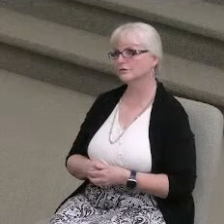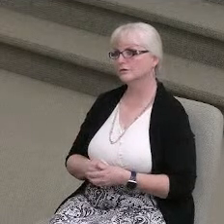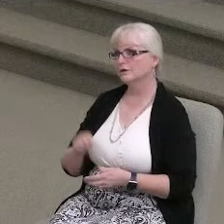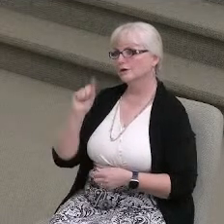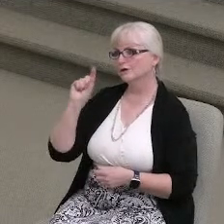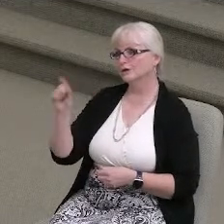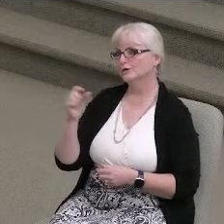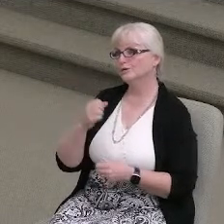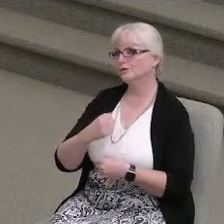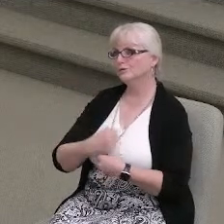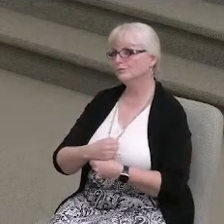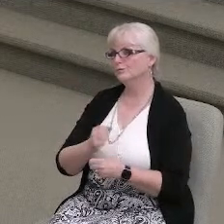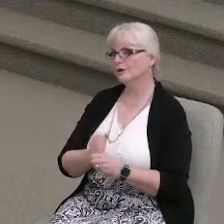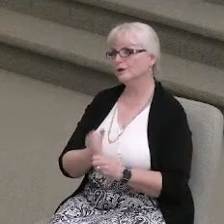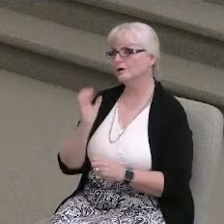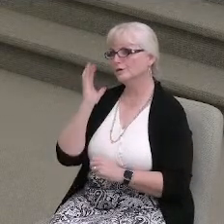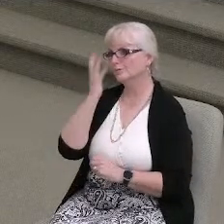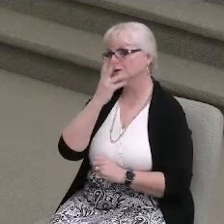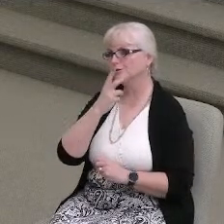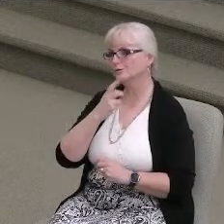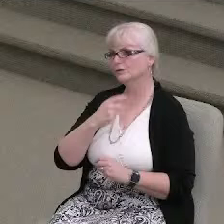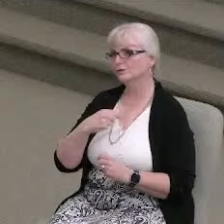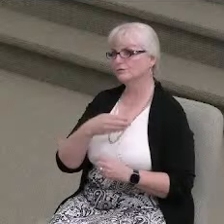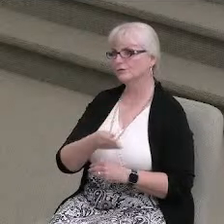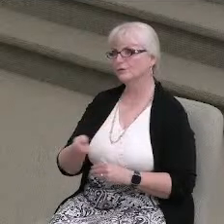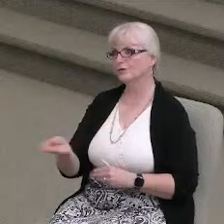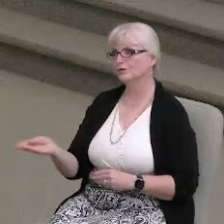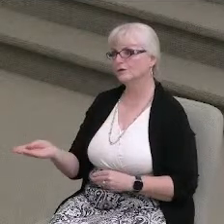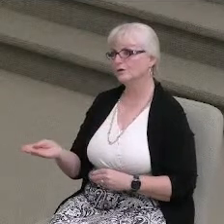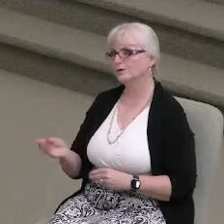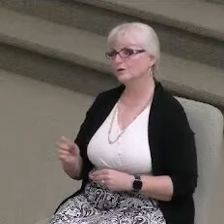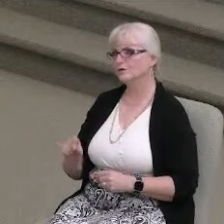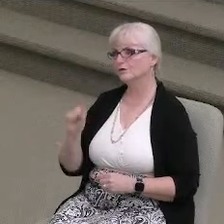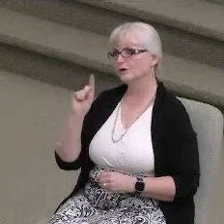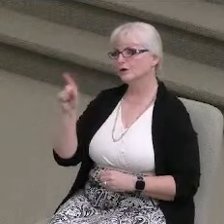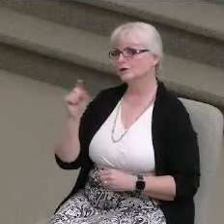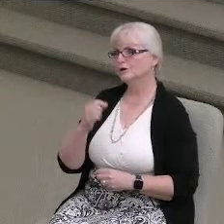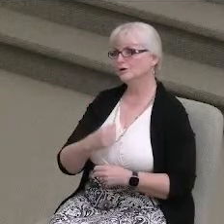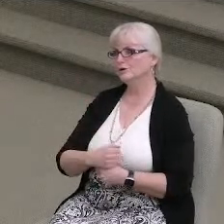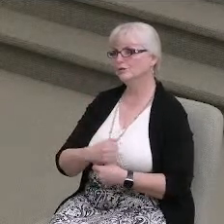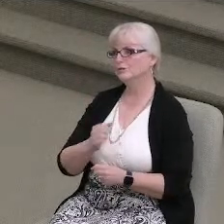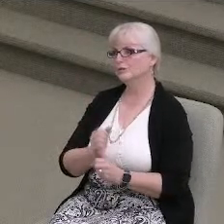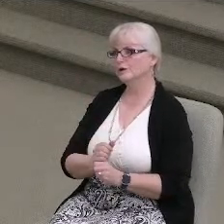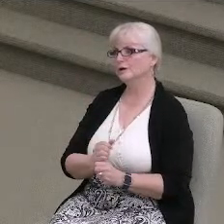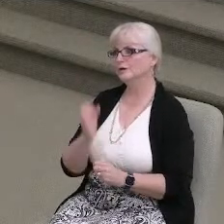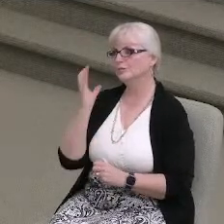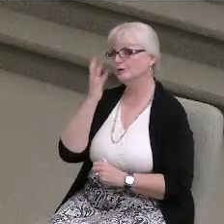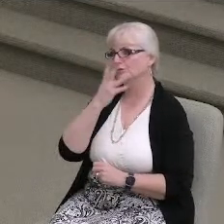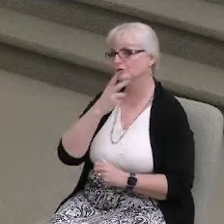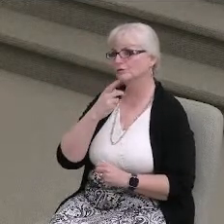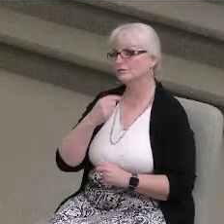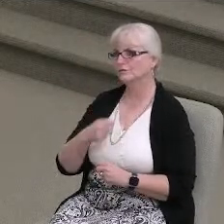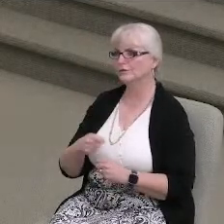dust. You make beautiful things. You make